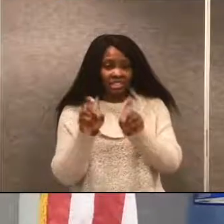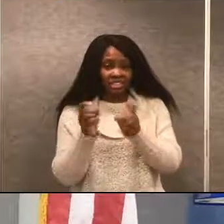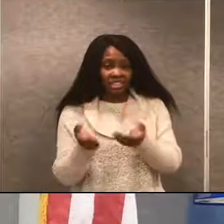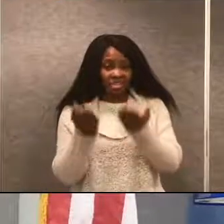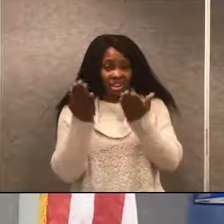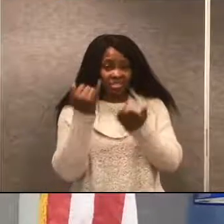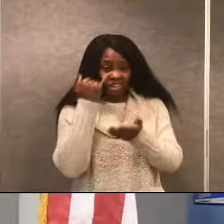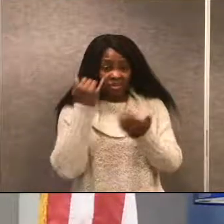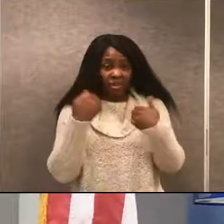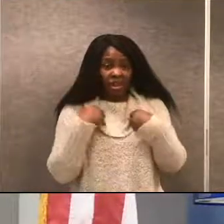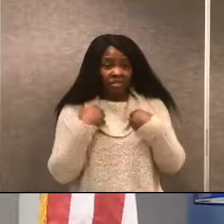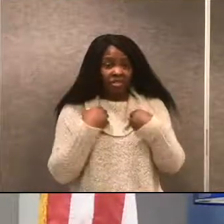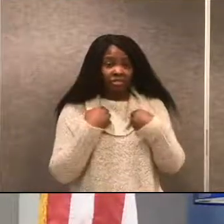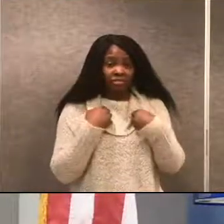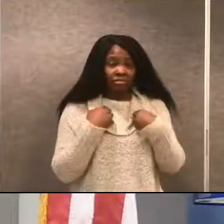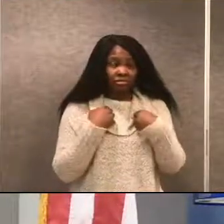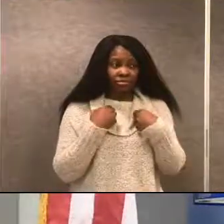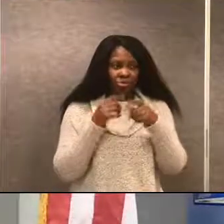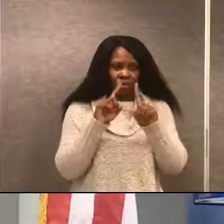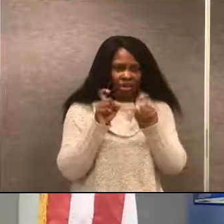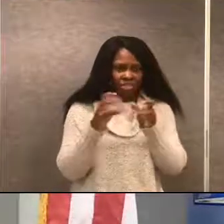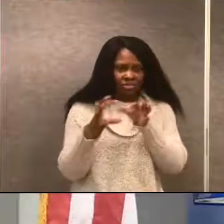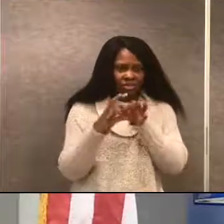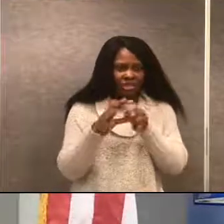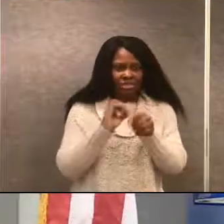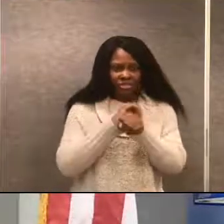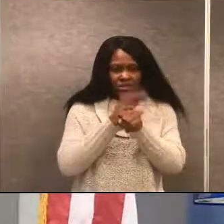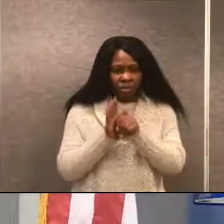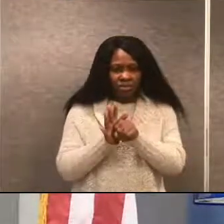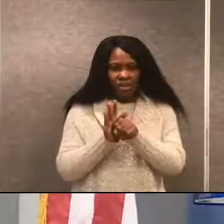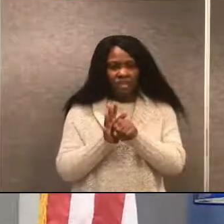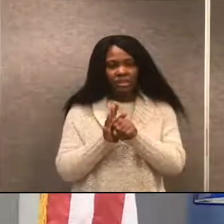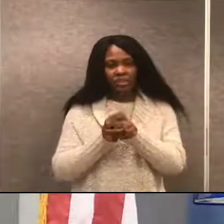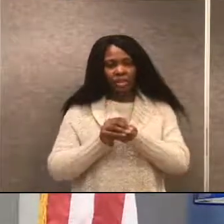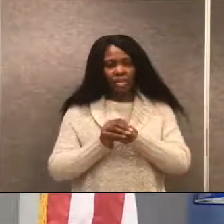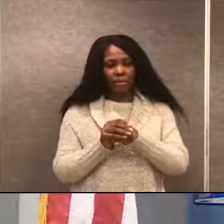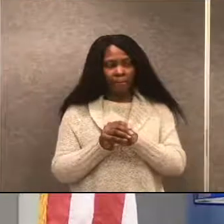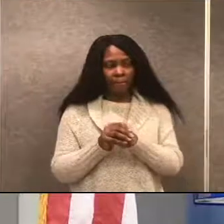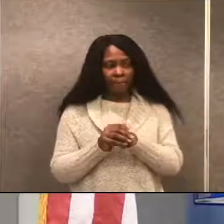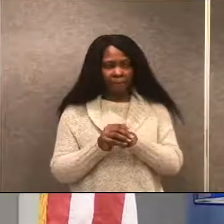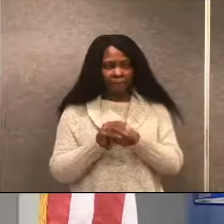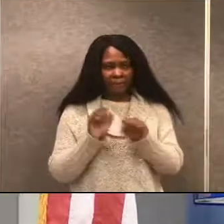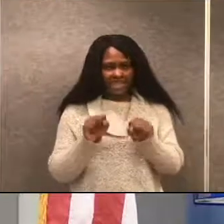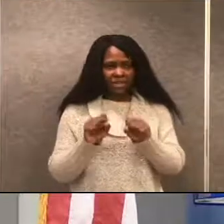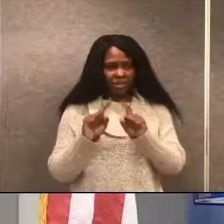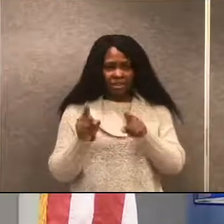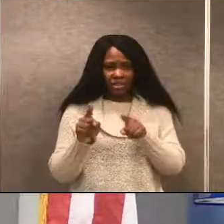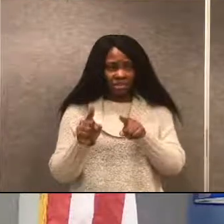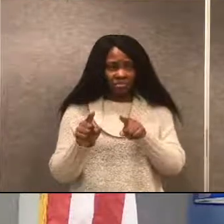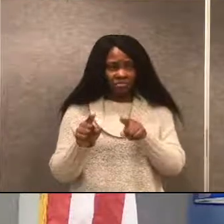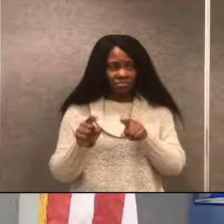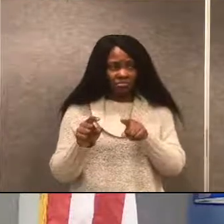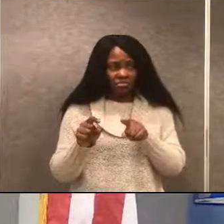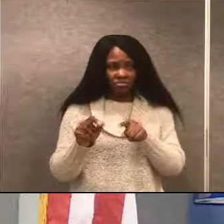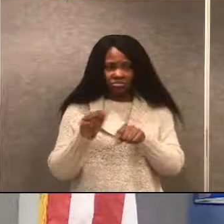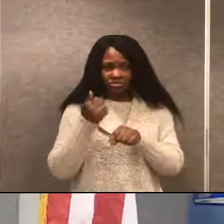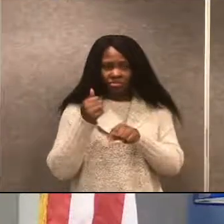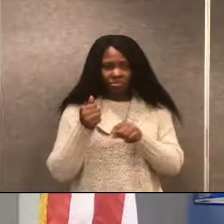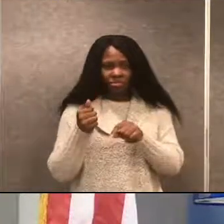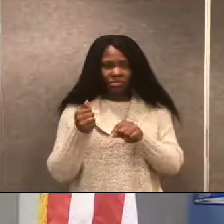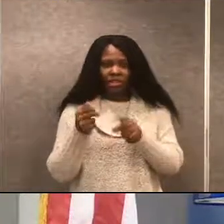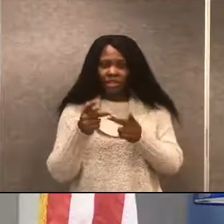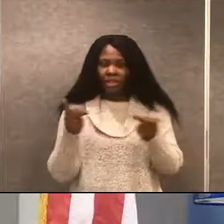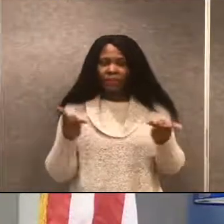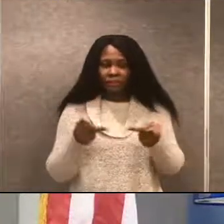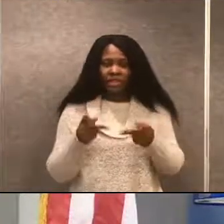any questions about COVID or even your status, you can really go anywhere to any provider, but as a municipality, we're